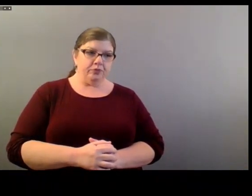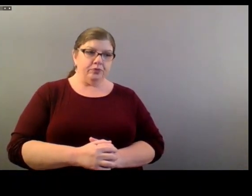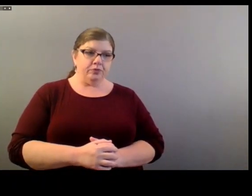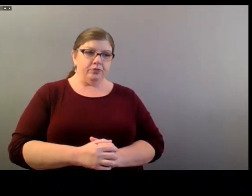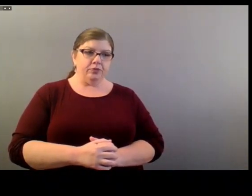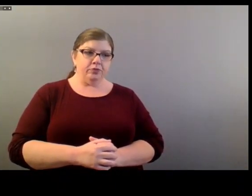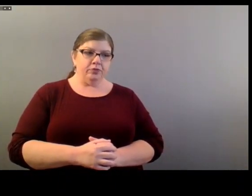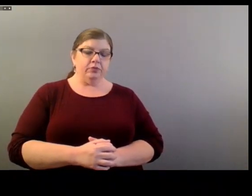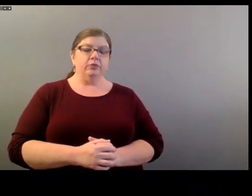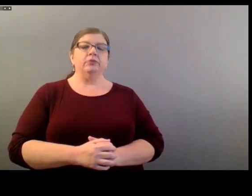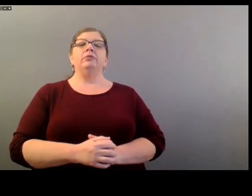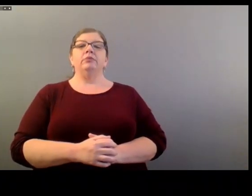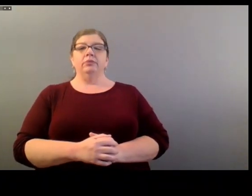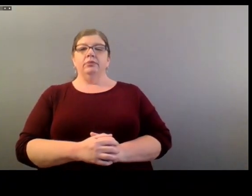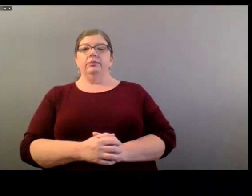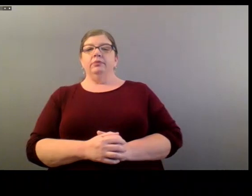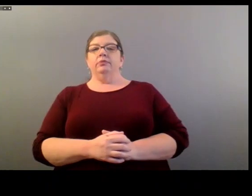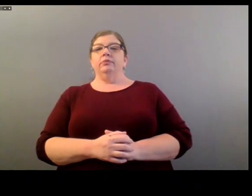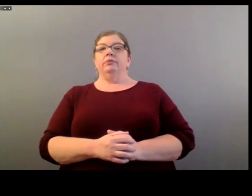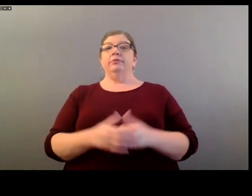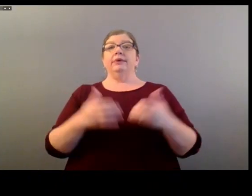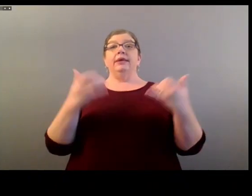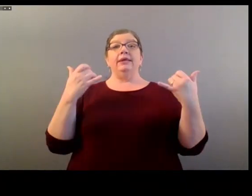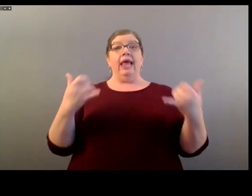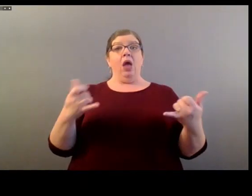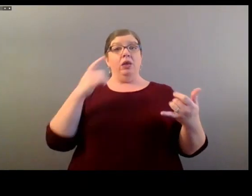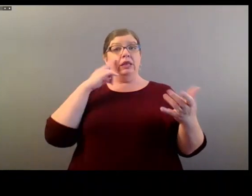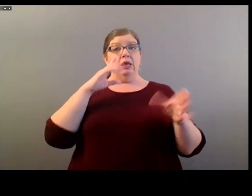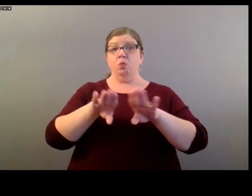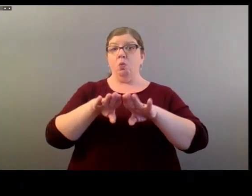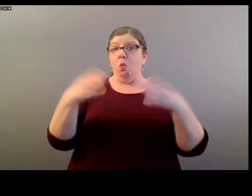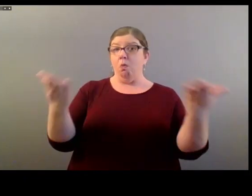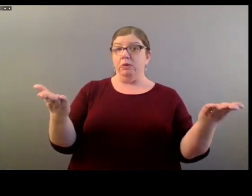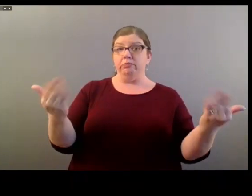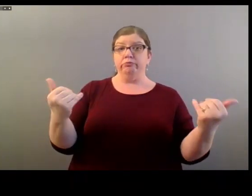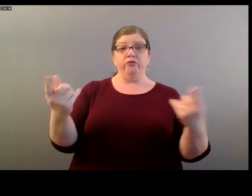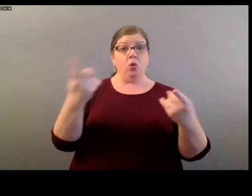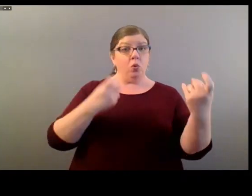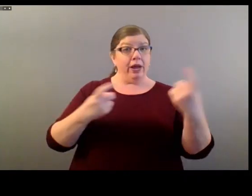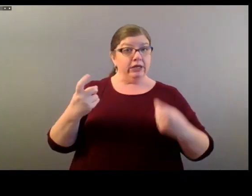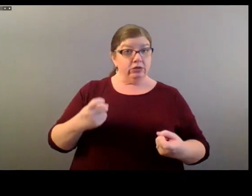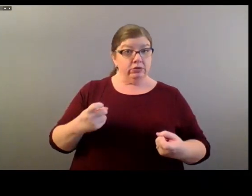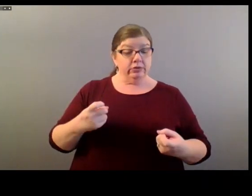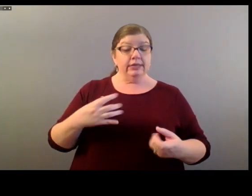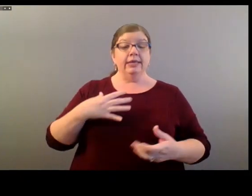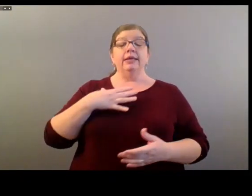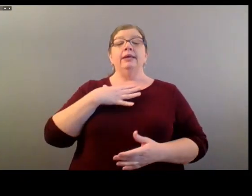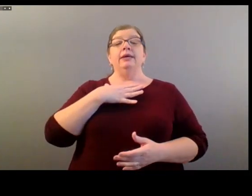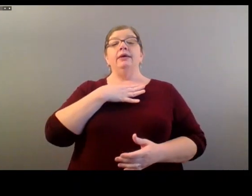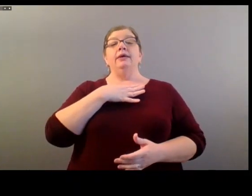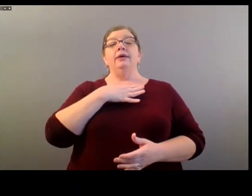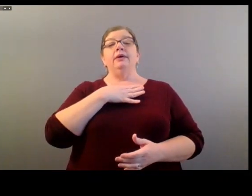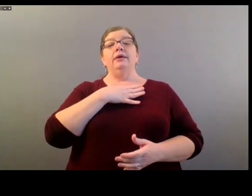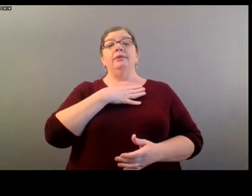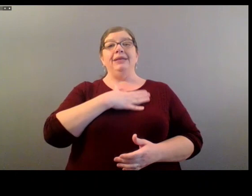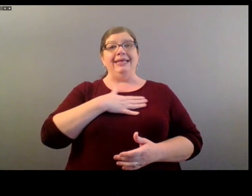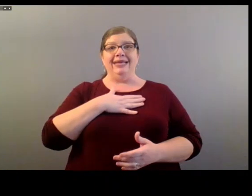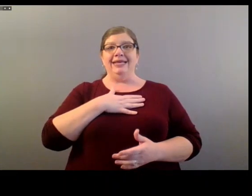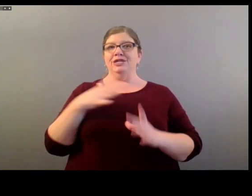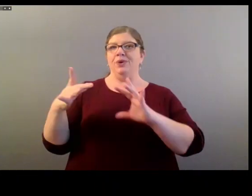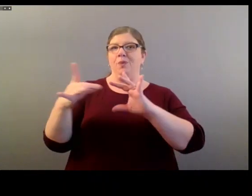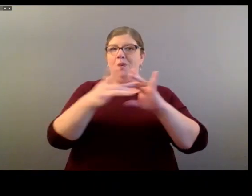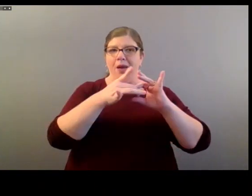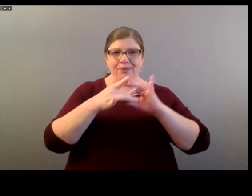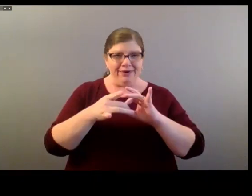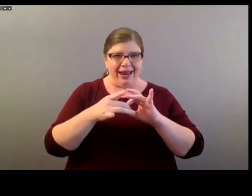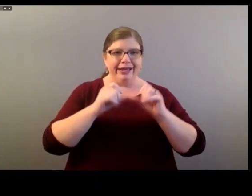We are now open for questions, and please cooperate, continue to wear